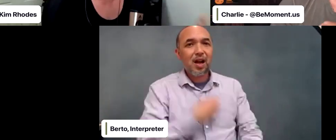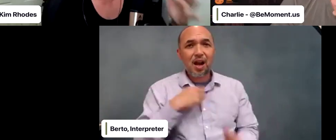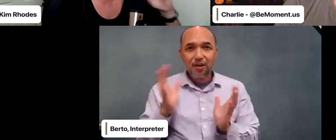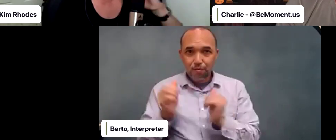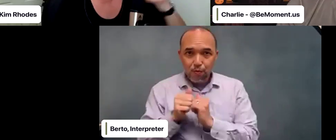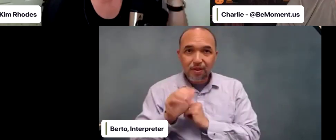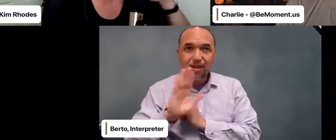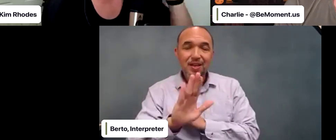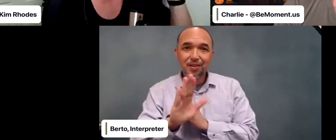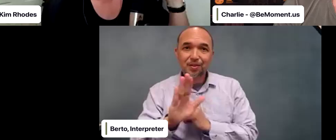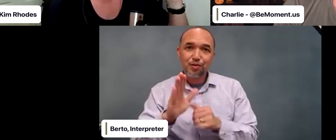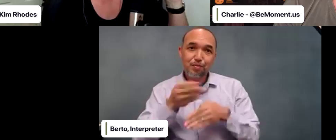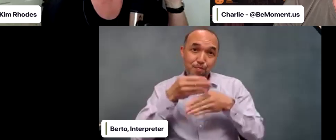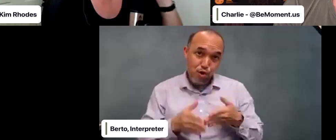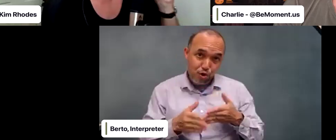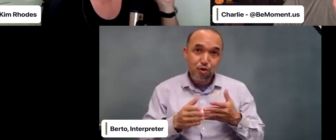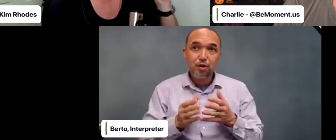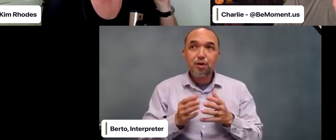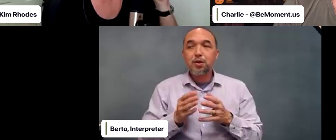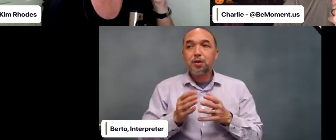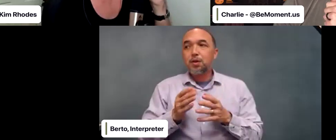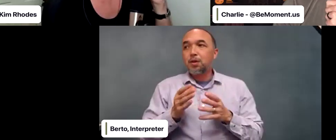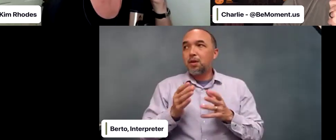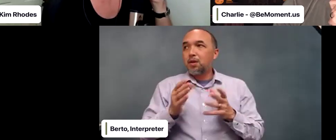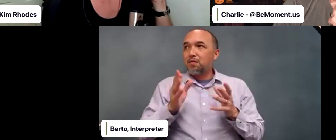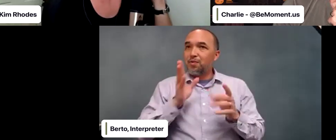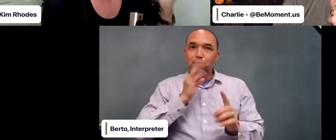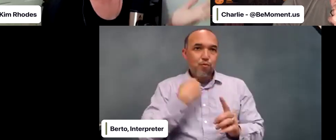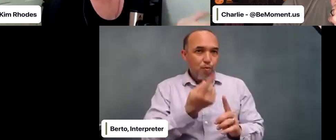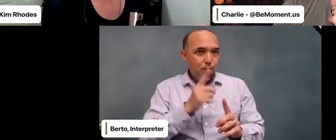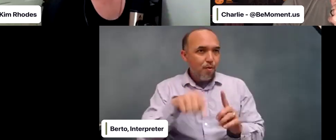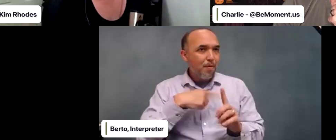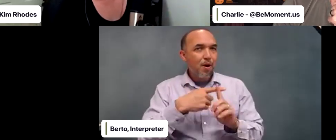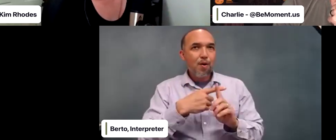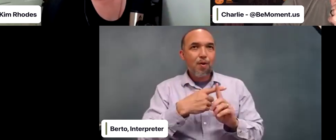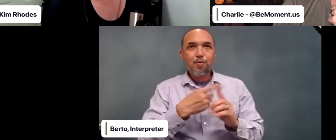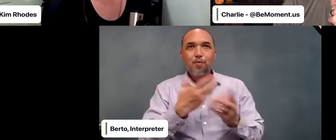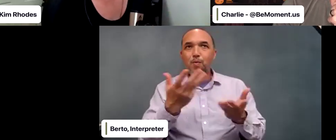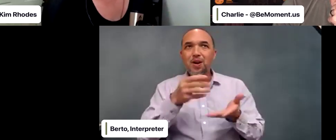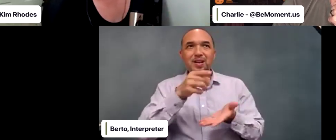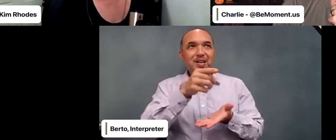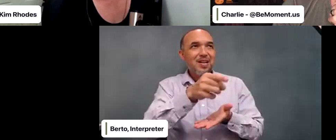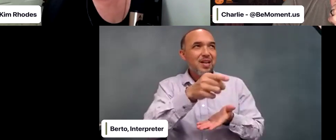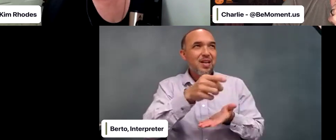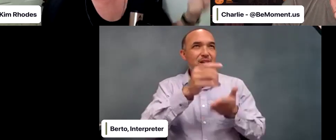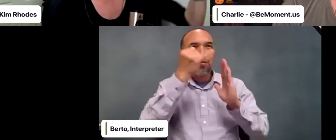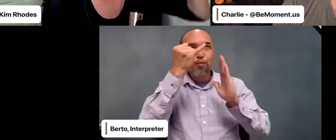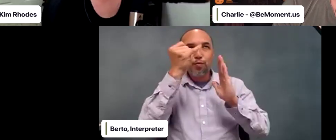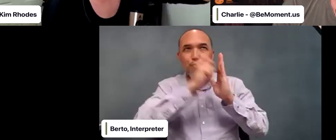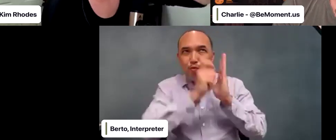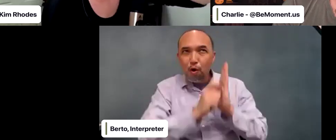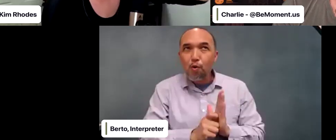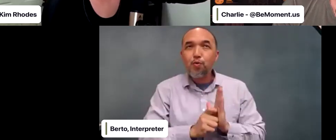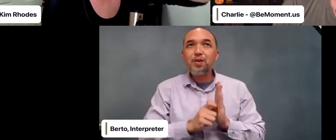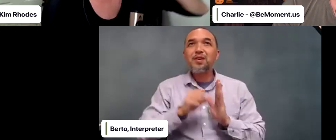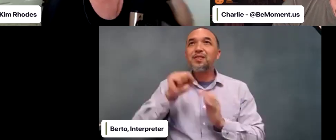feet. And it was very, very impossible for me to explain otherwise, other than I was